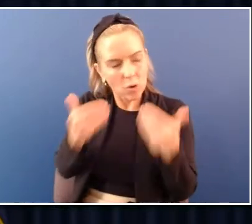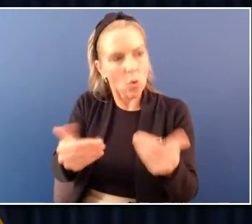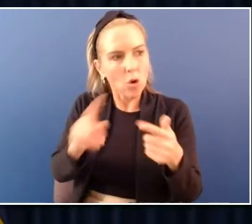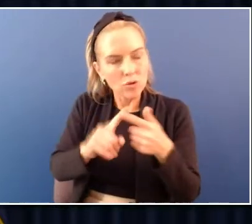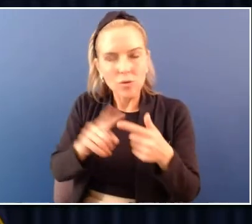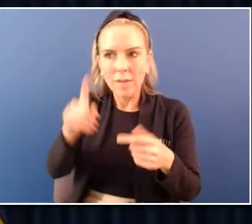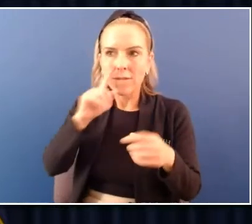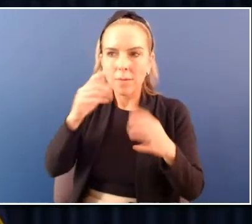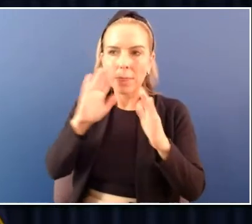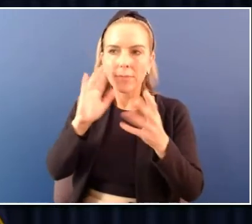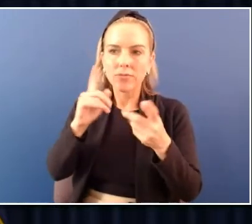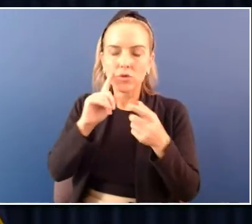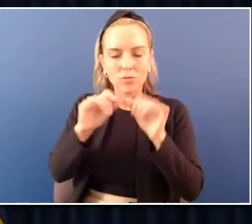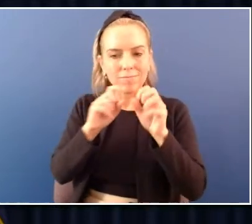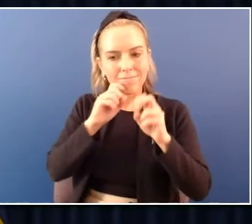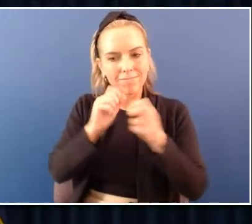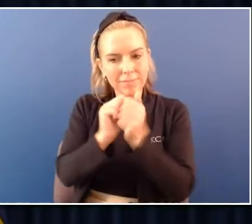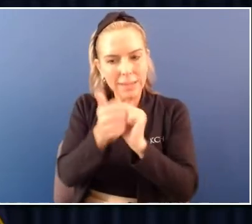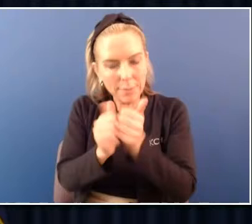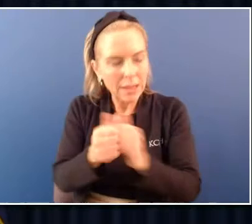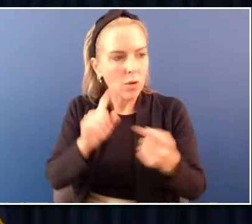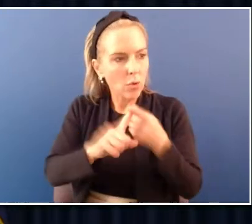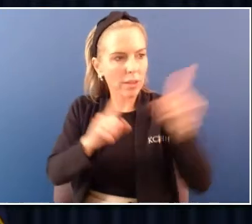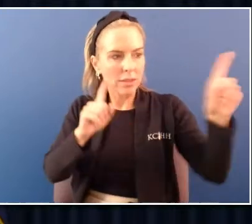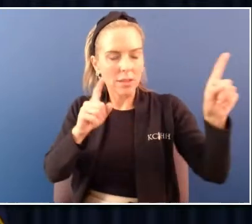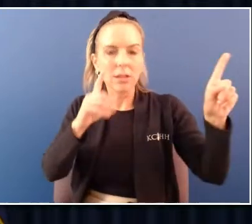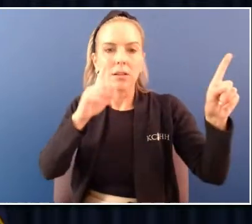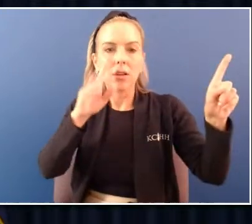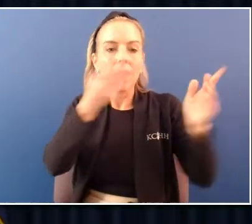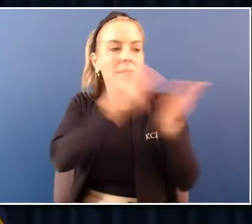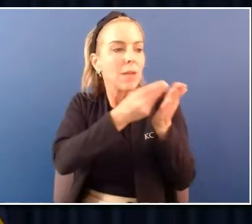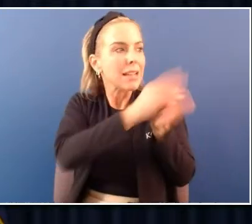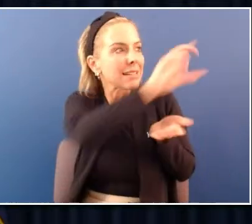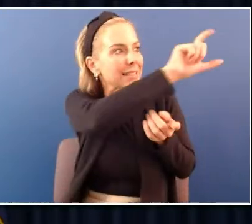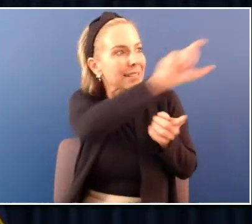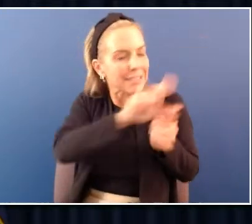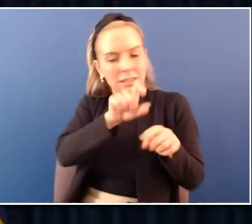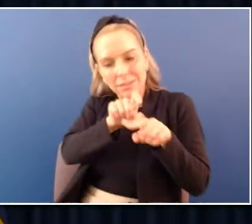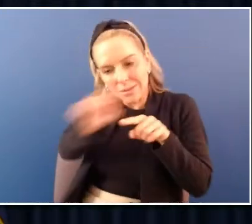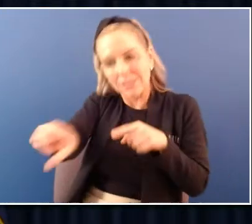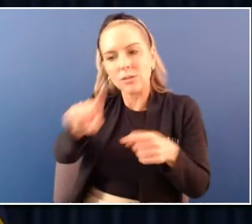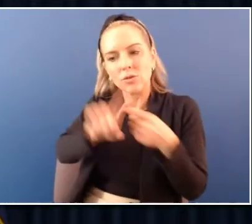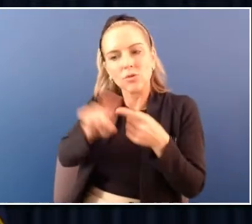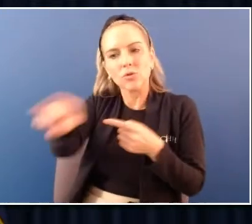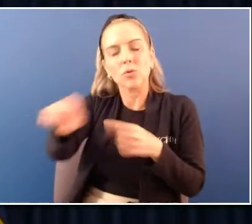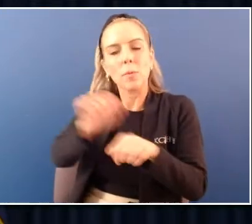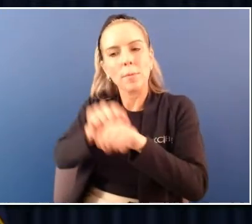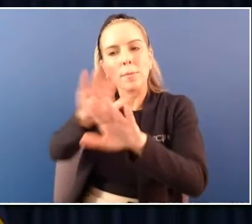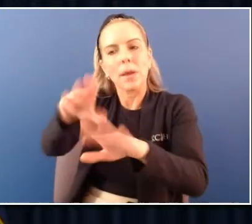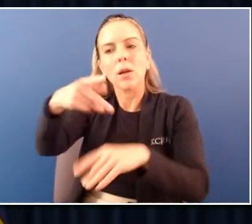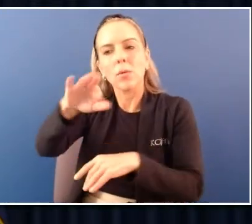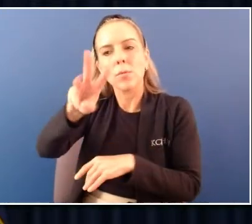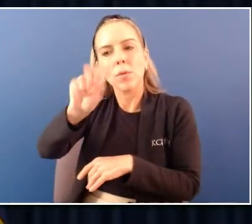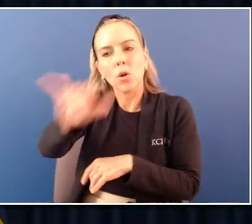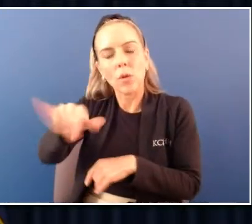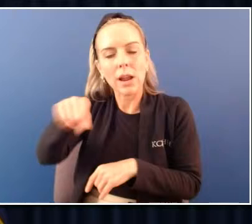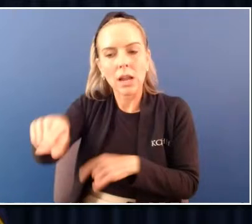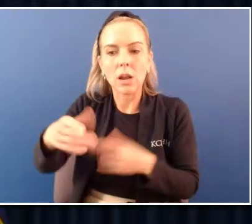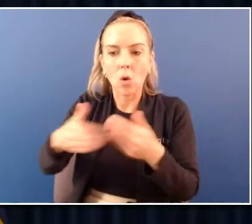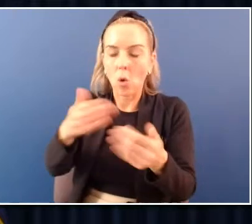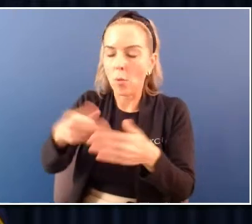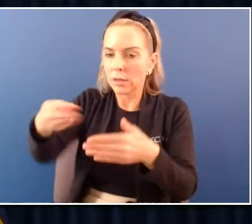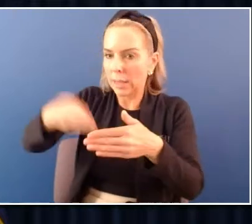the 4-laning of the Mountain Parkway, which for the first time in history, every part of the 4-laning is either completed,